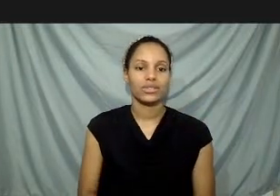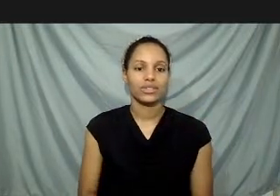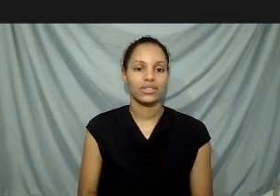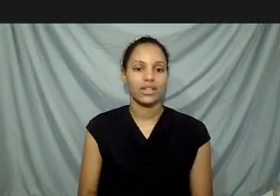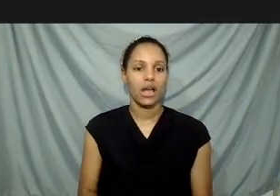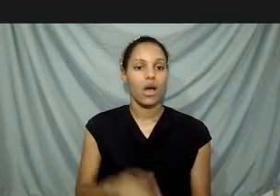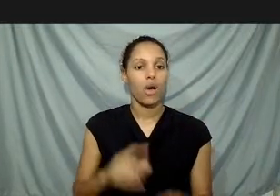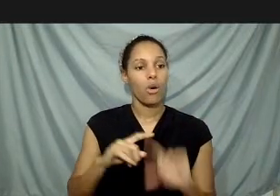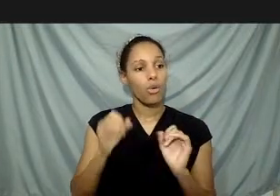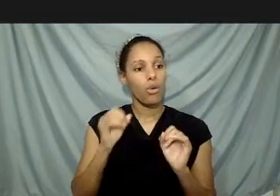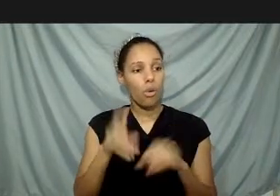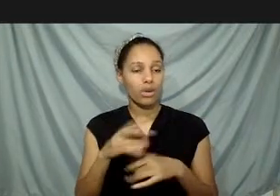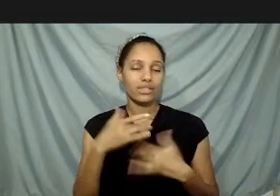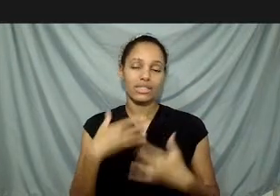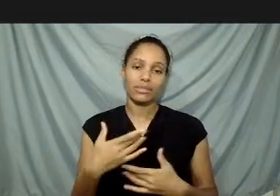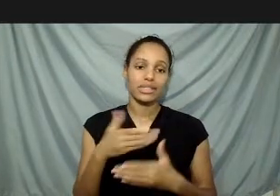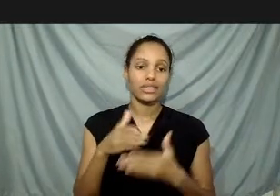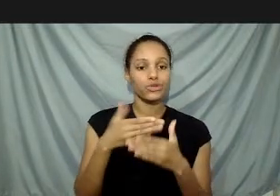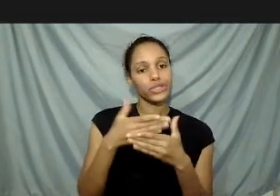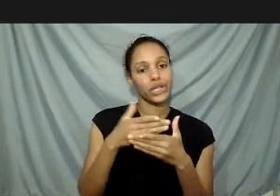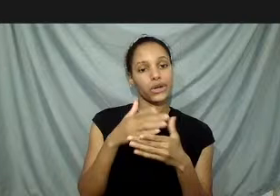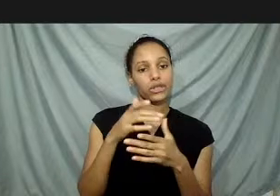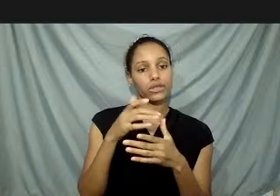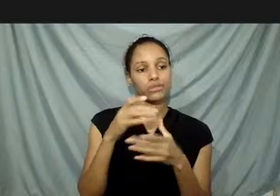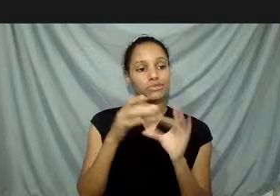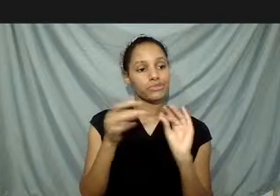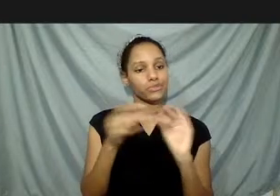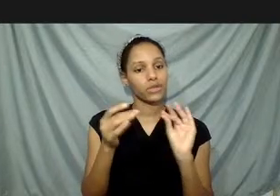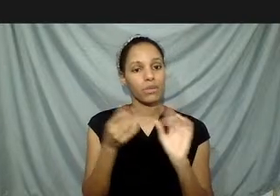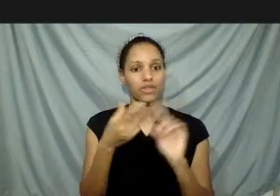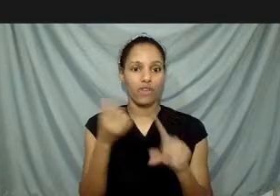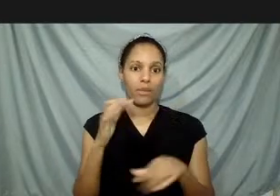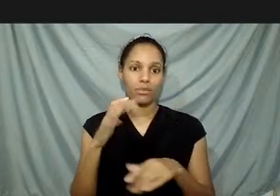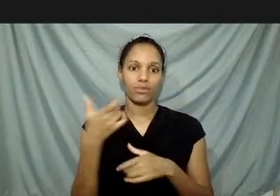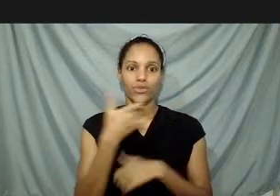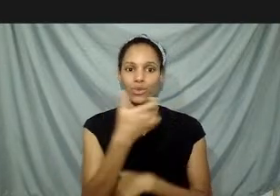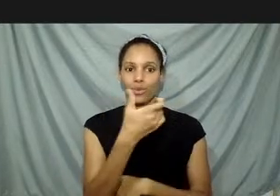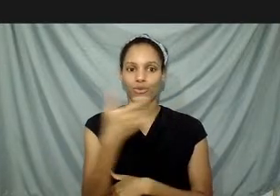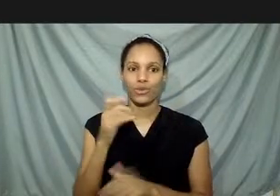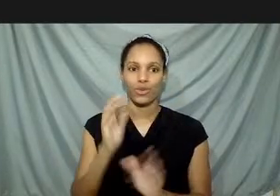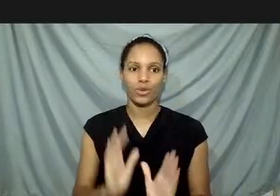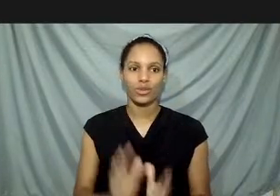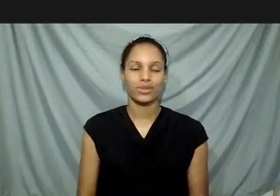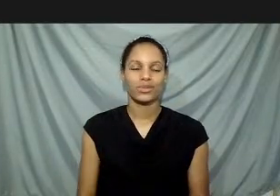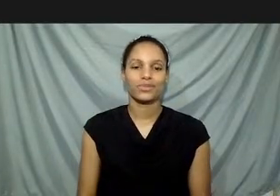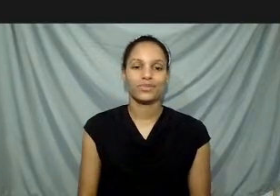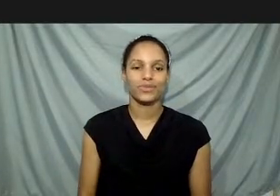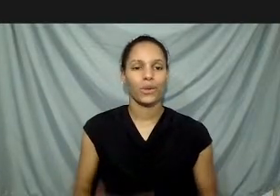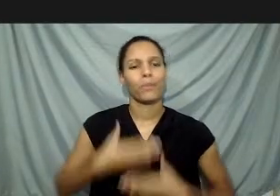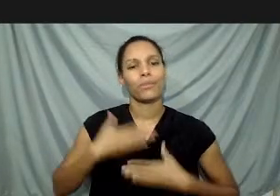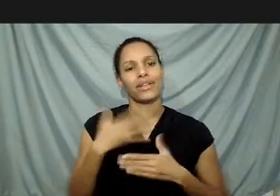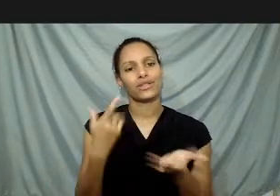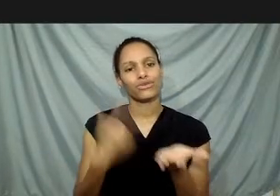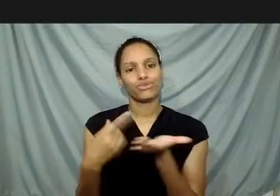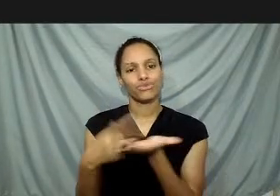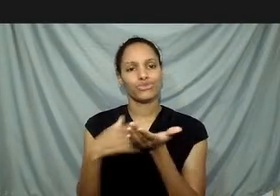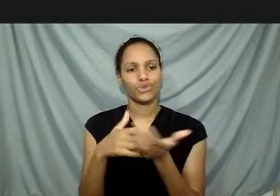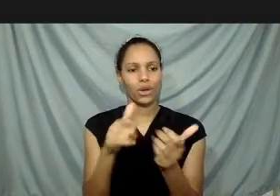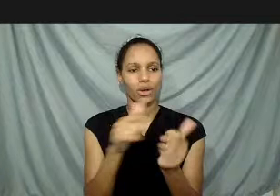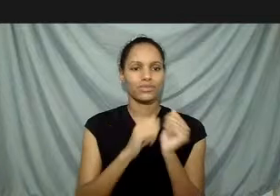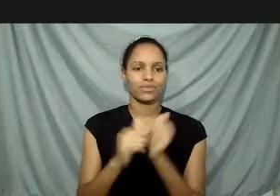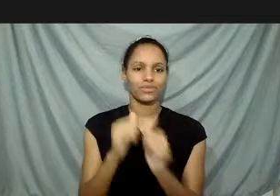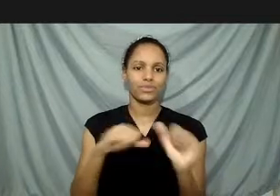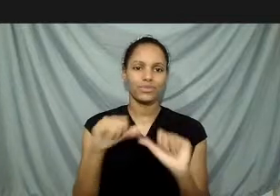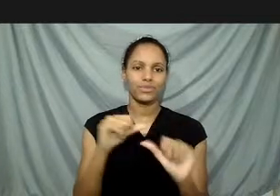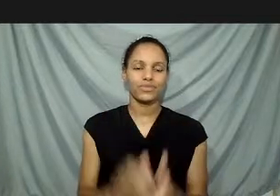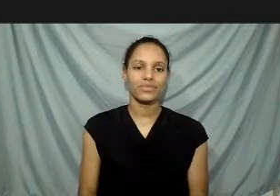share some statements from your fabulous viewers. But talk amongst yourself. Cool. Right. Well, I got